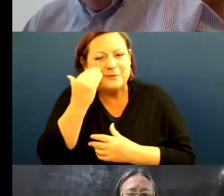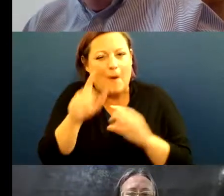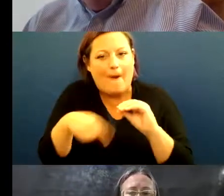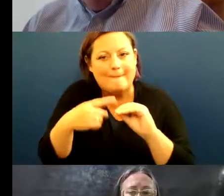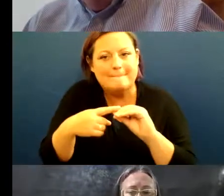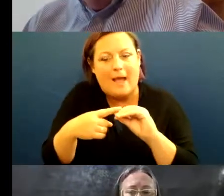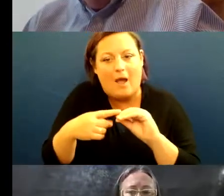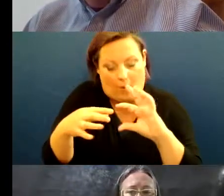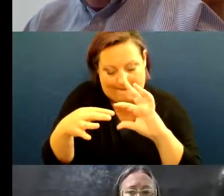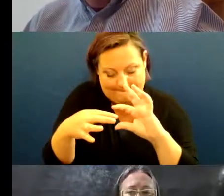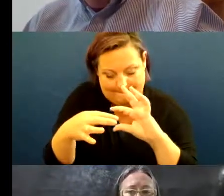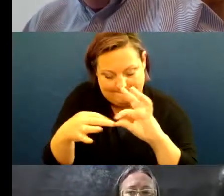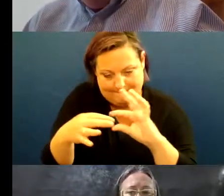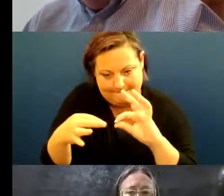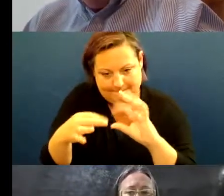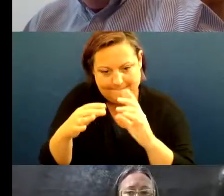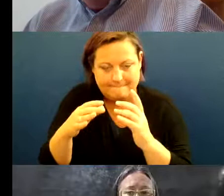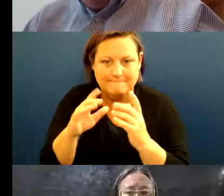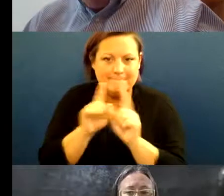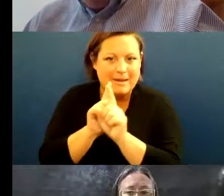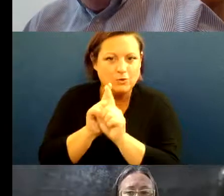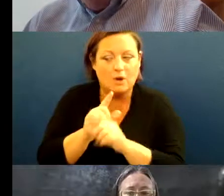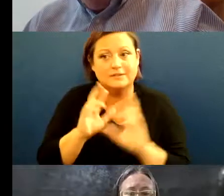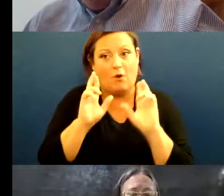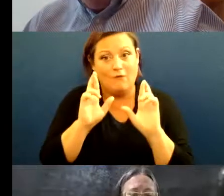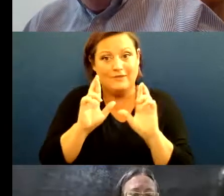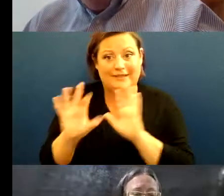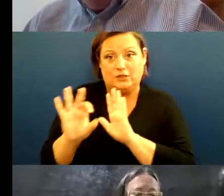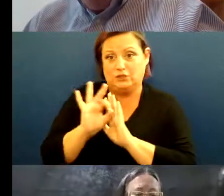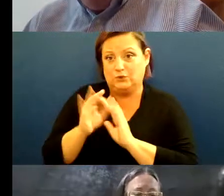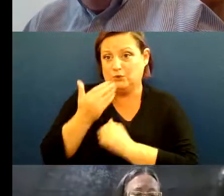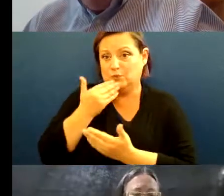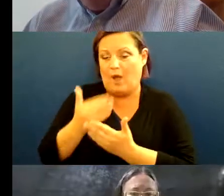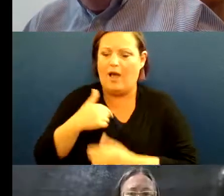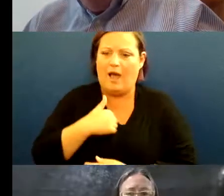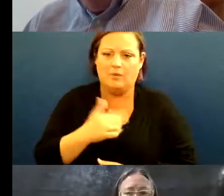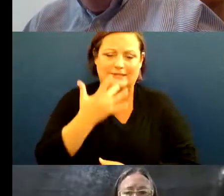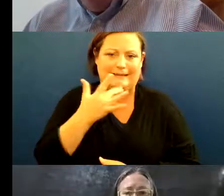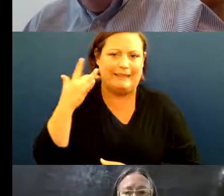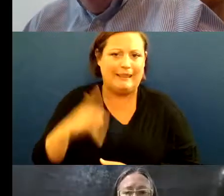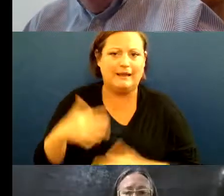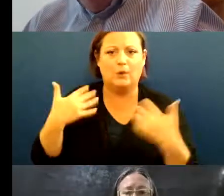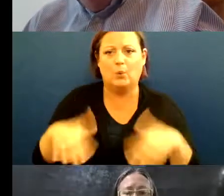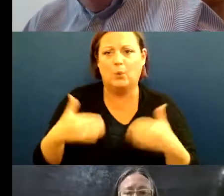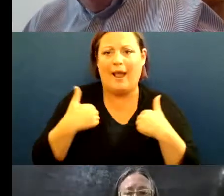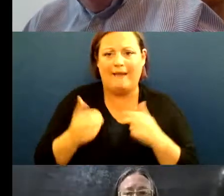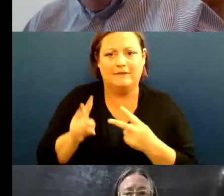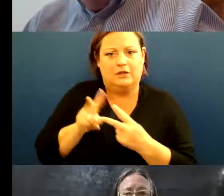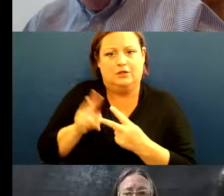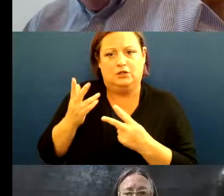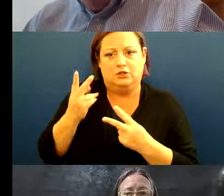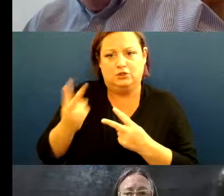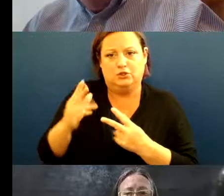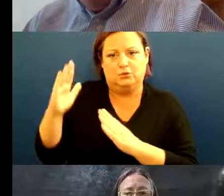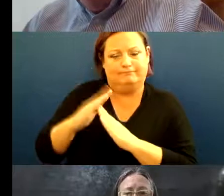would, hopefully choose your mentors well. I was very fortunate to have two outstanding mentors, but always